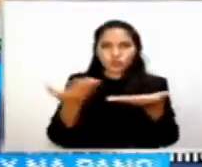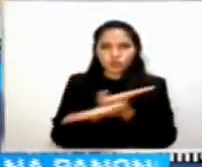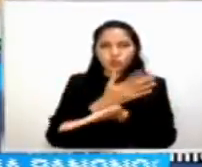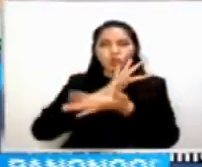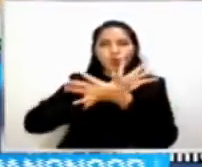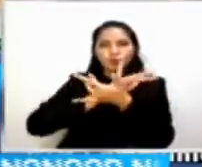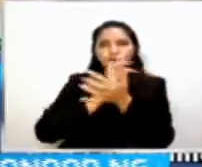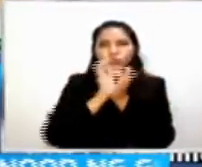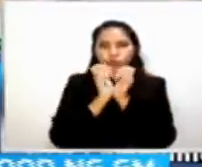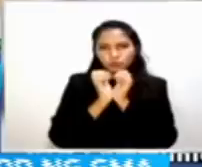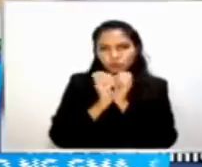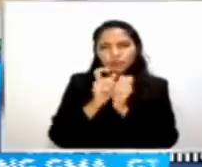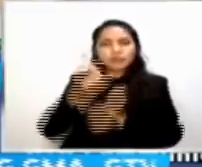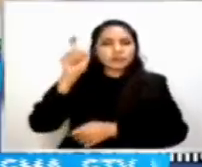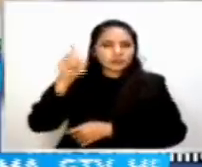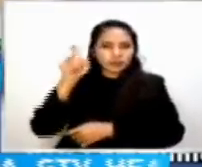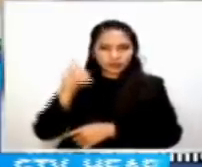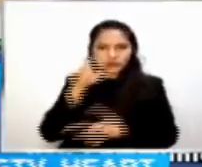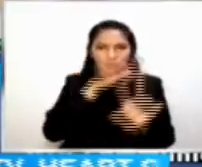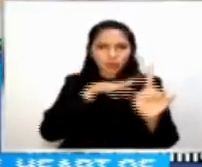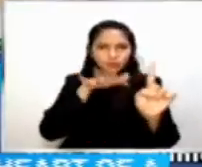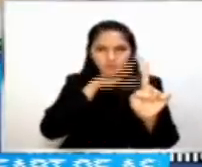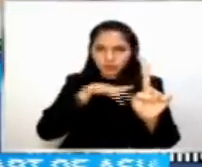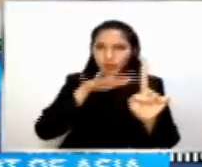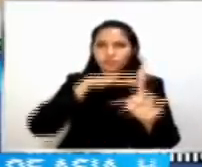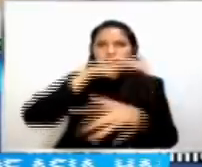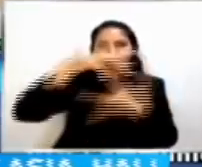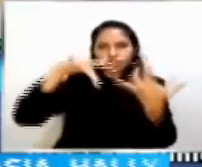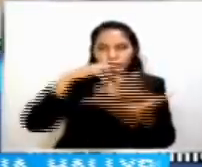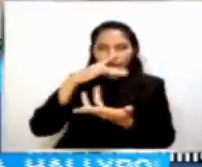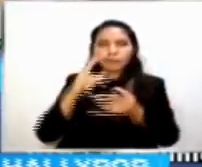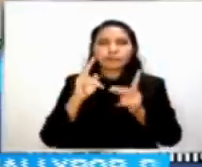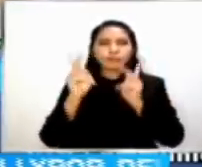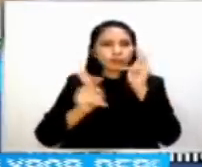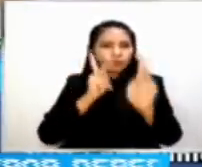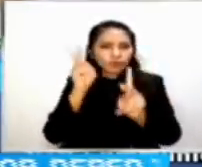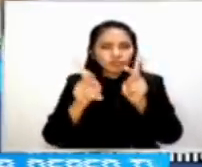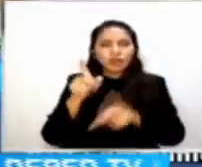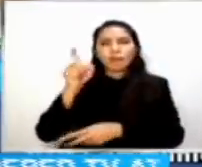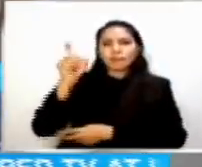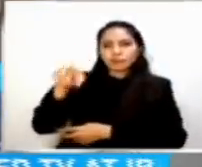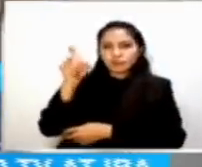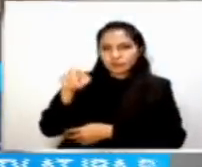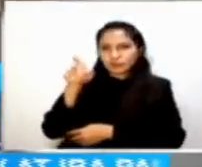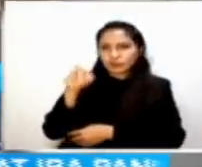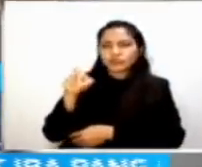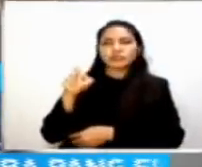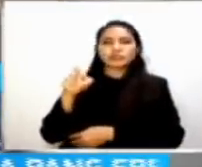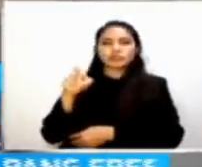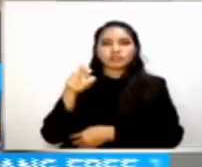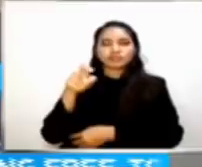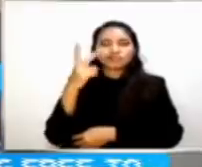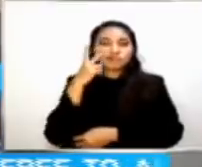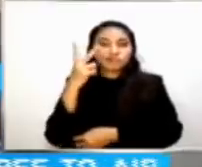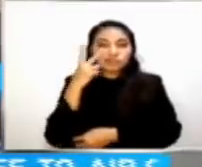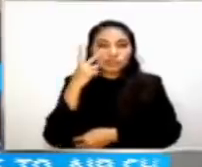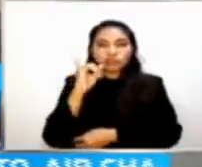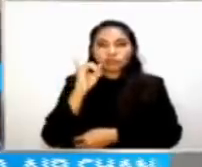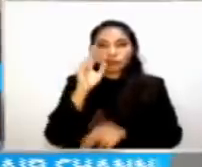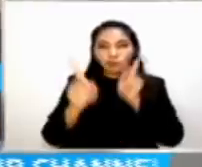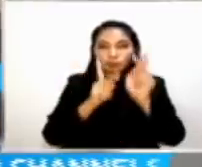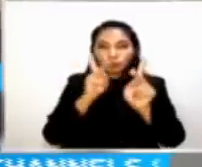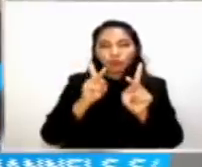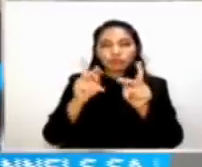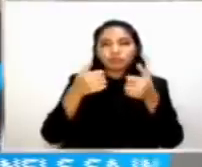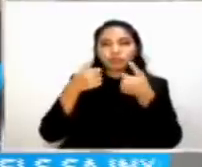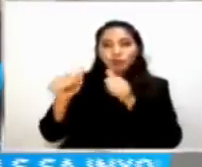at the behavior also of people. We also need to look at the compliance to protocol. So we have porous borders across cities, and that